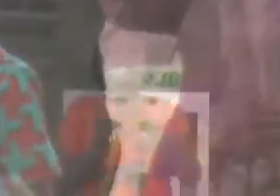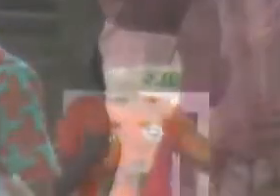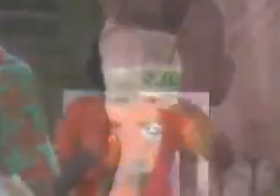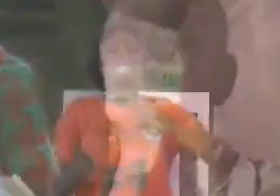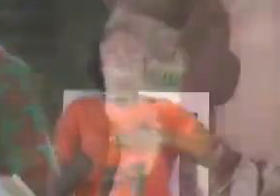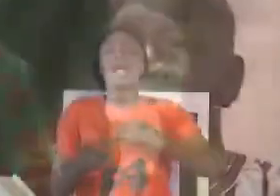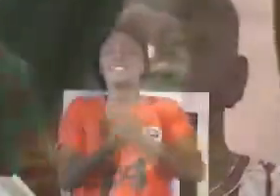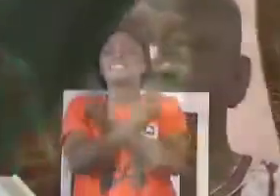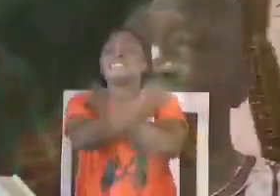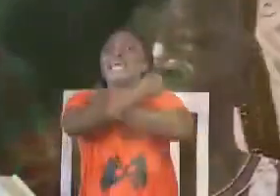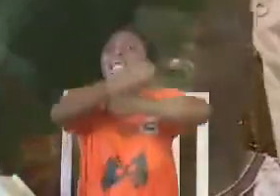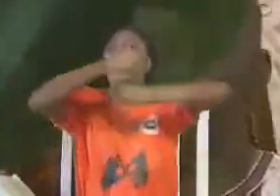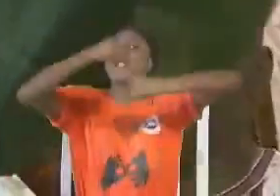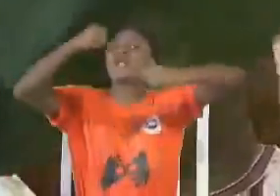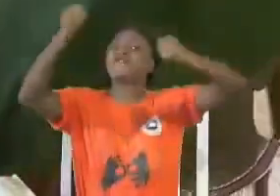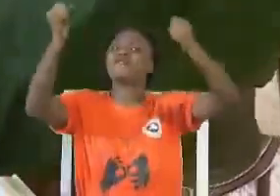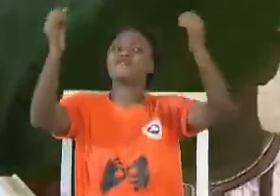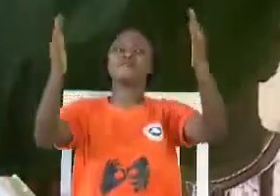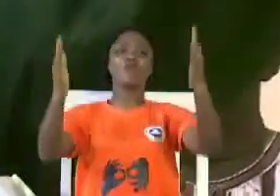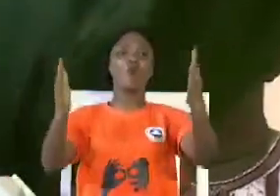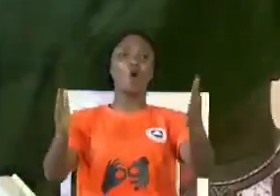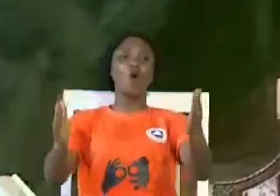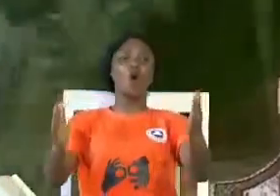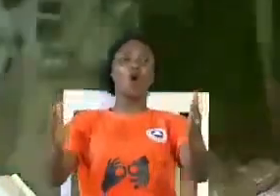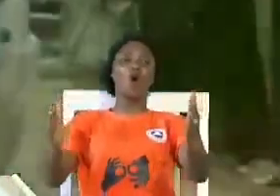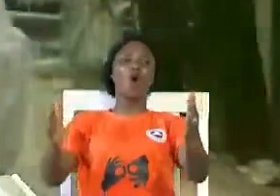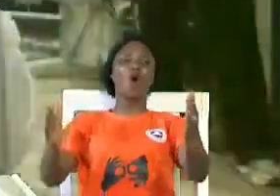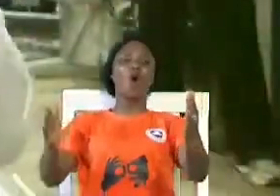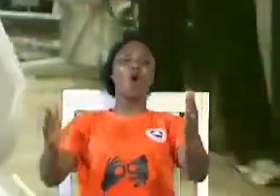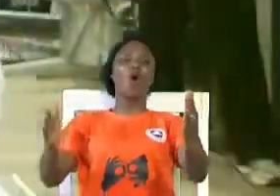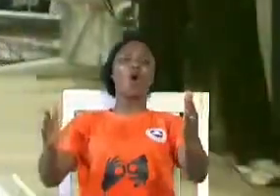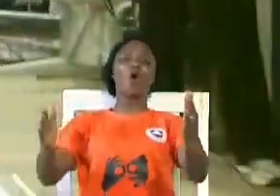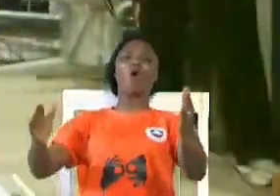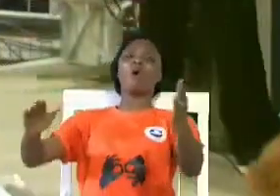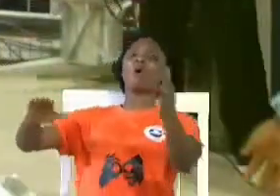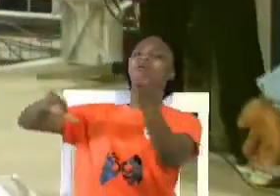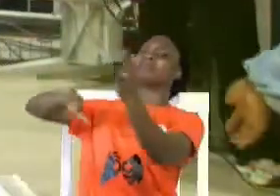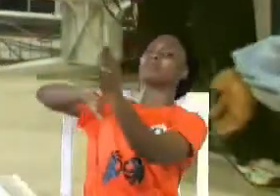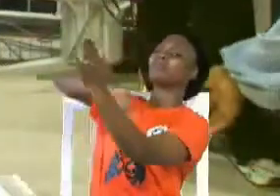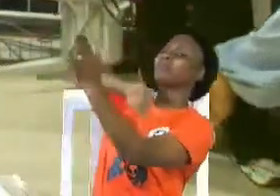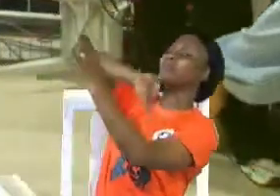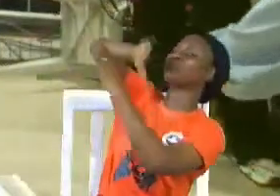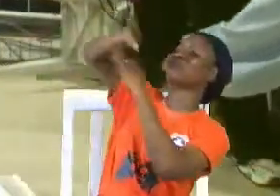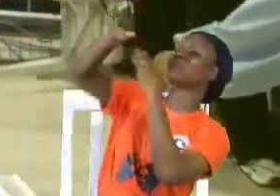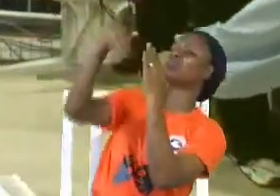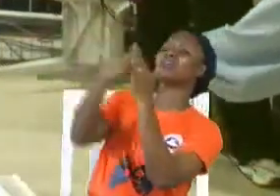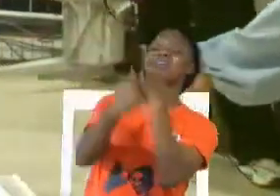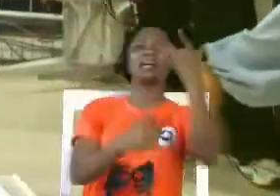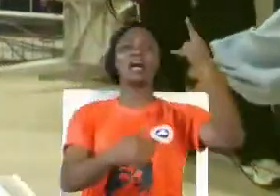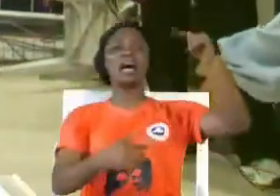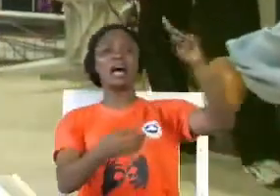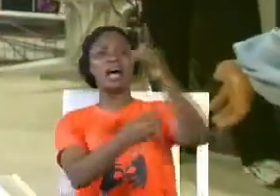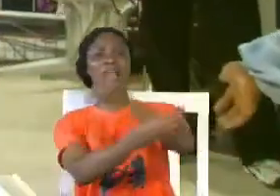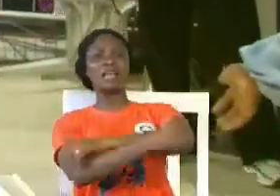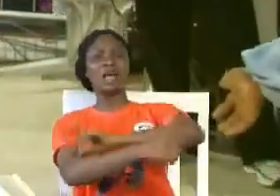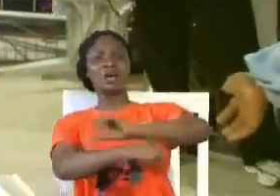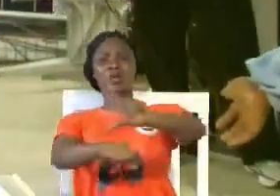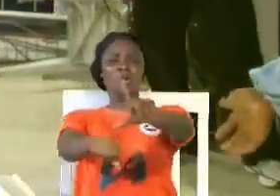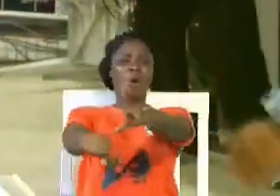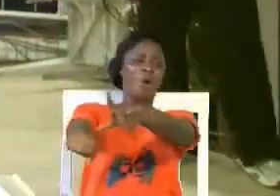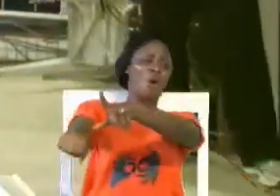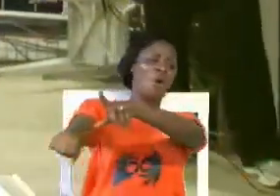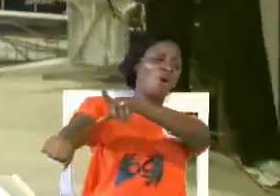praising my son, India, oh, all the day long.